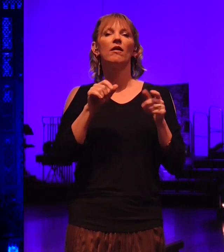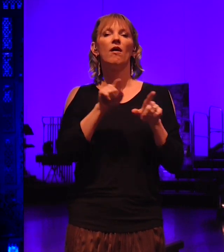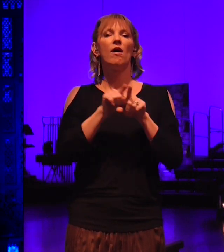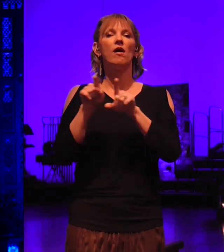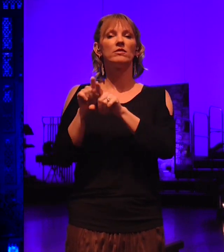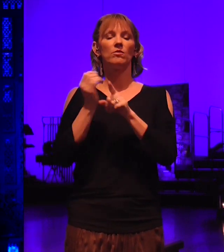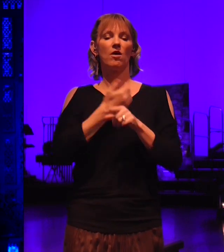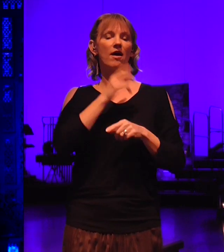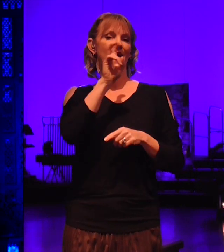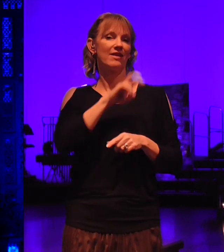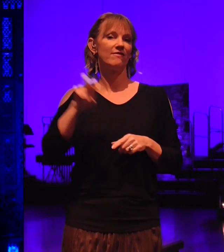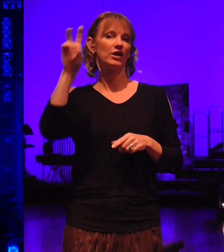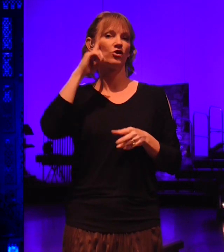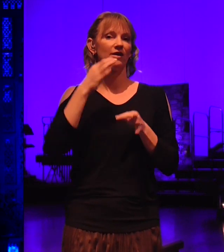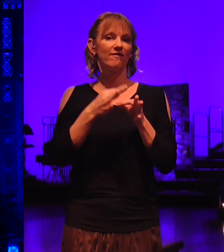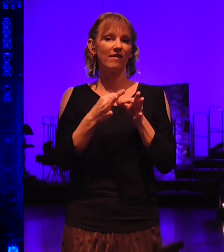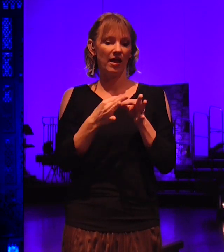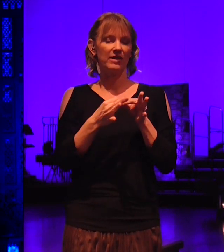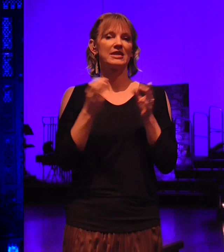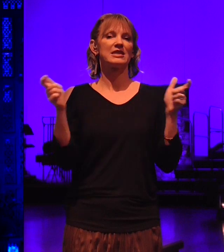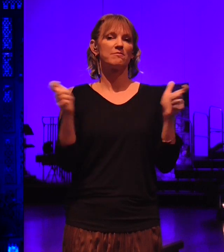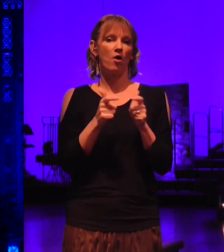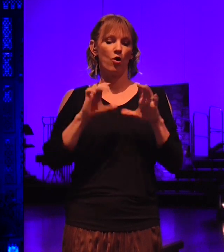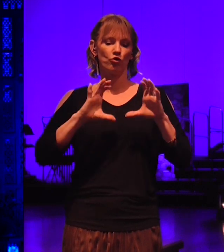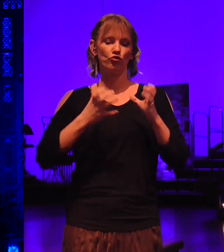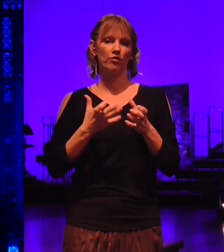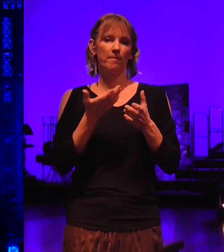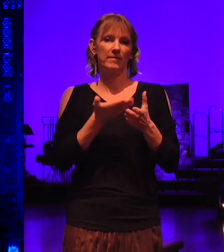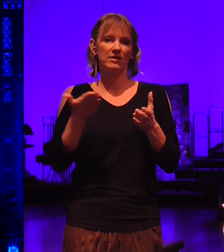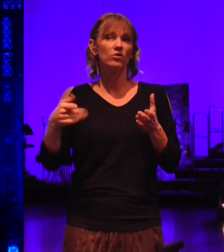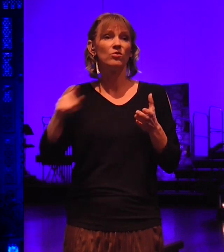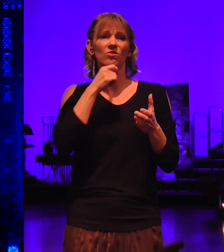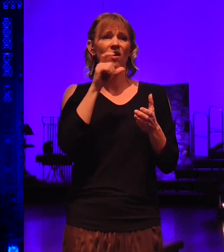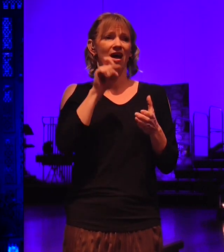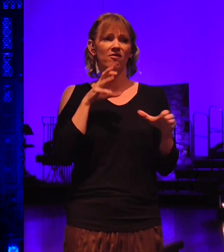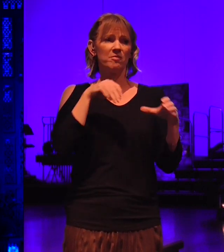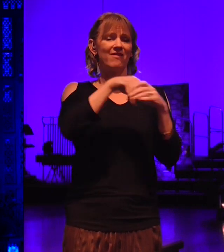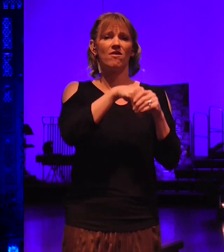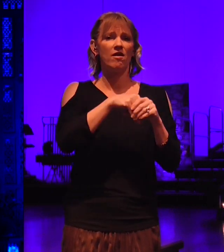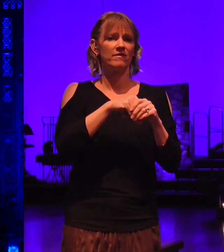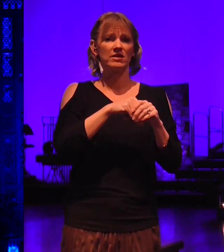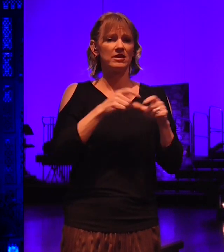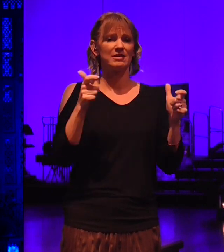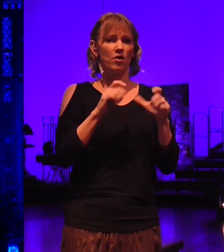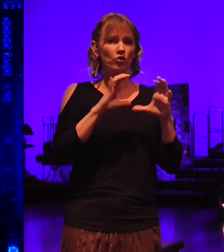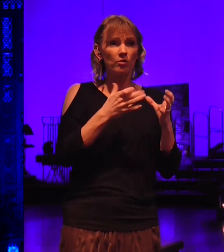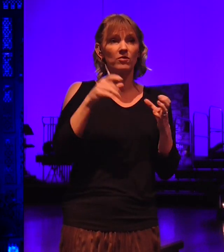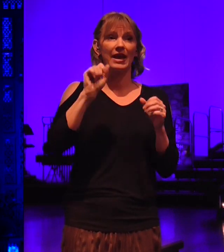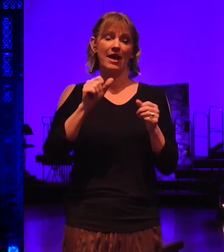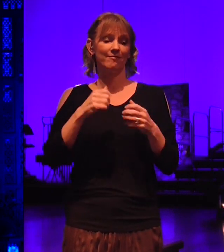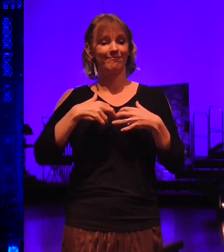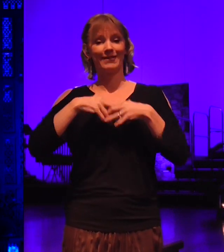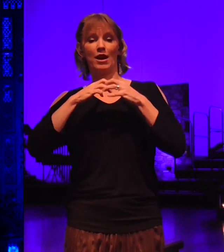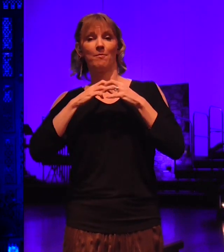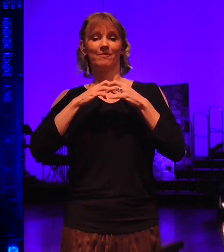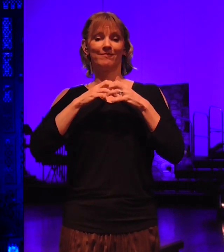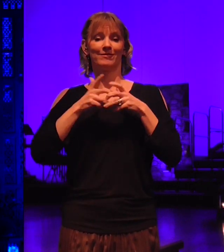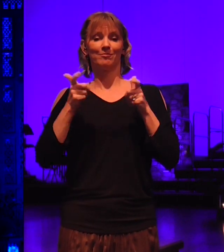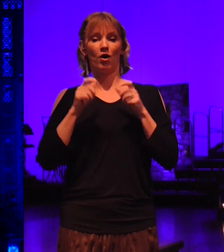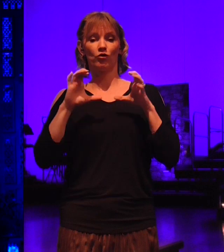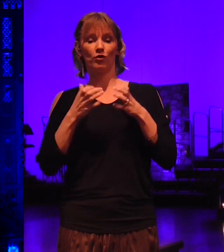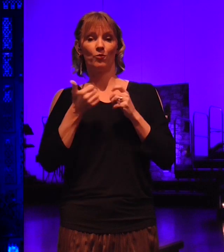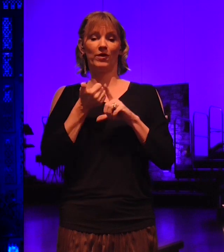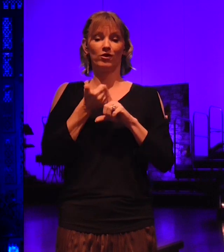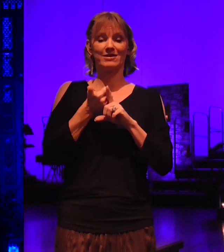in Faith small group materials. You don't have to be in a small group to use those. You can start a small group with yourself or with your partner or a loved